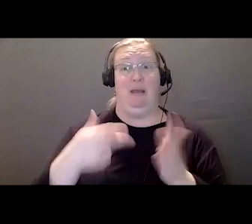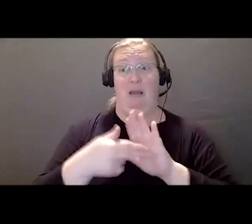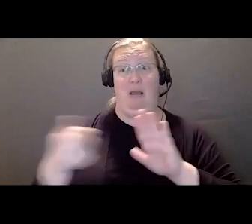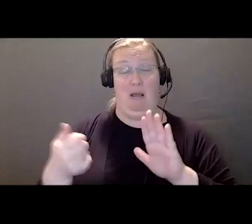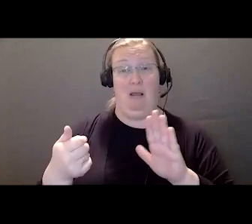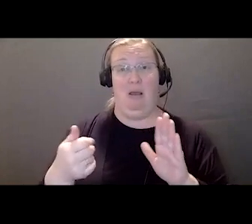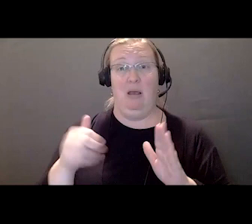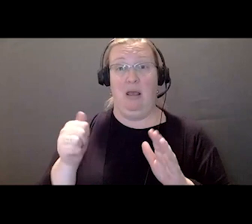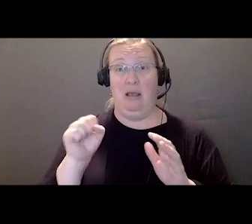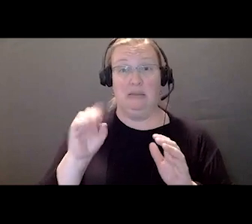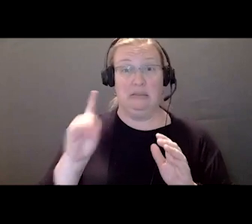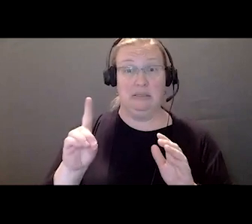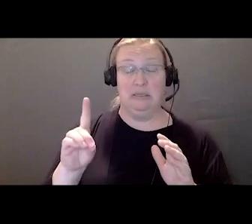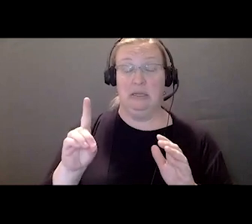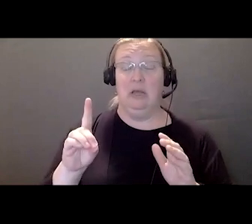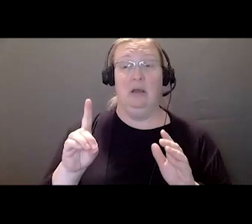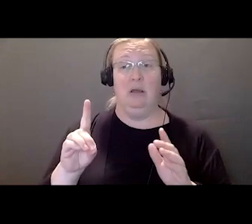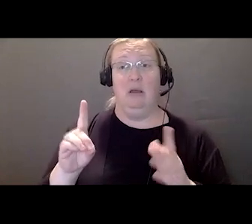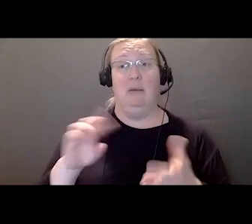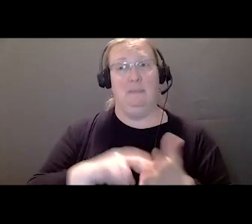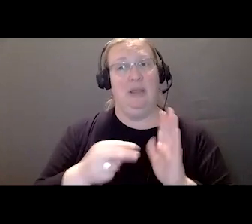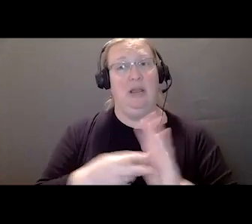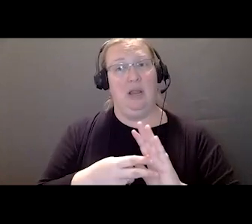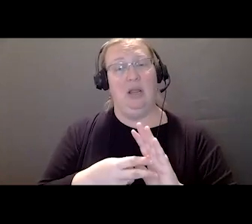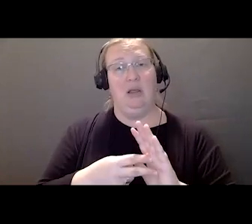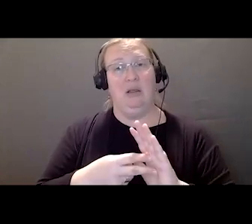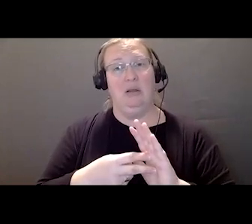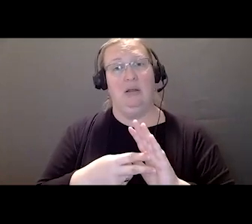Making friends can be challenging.